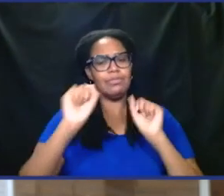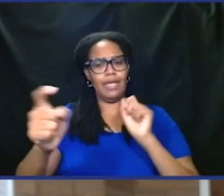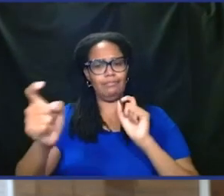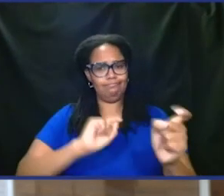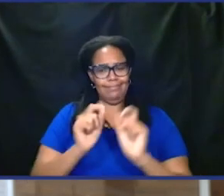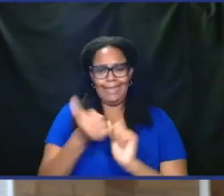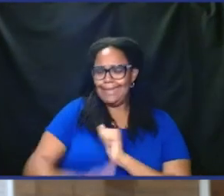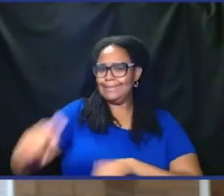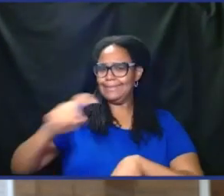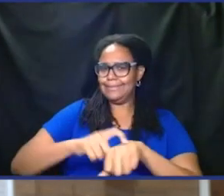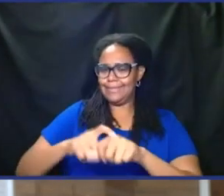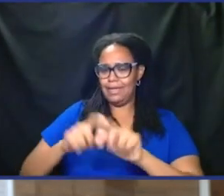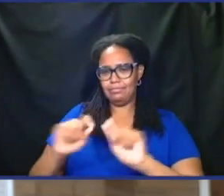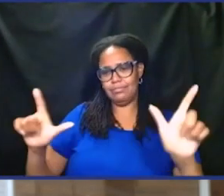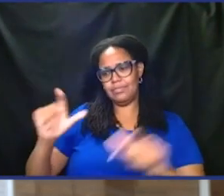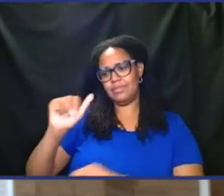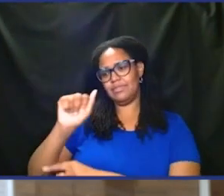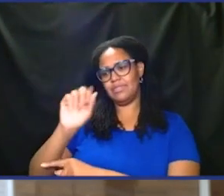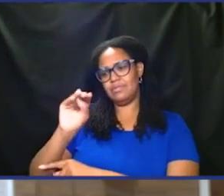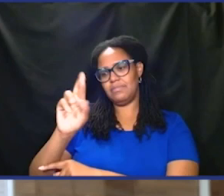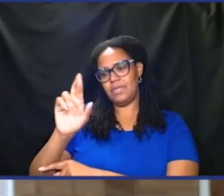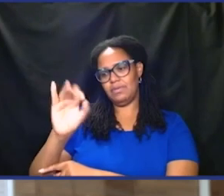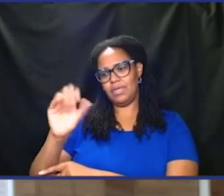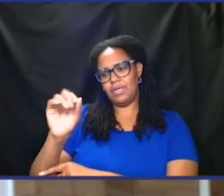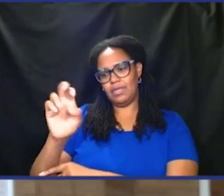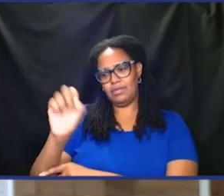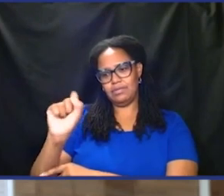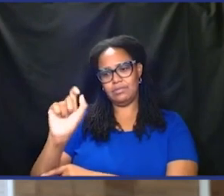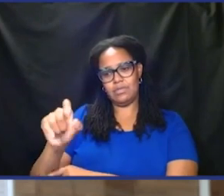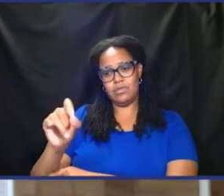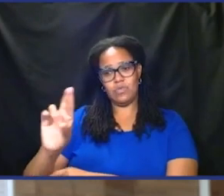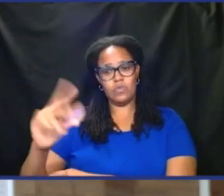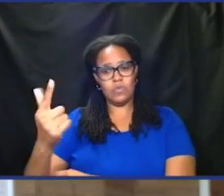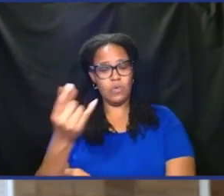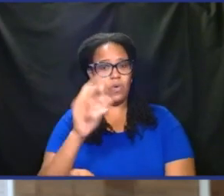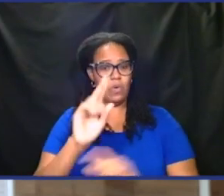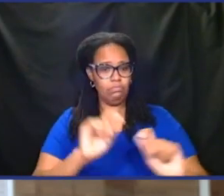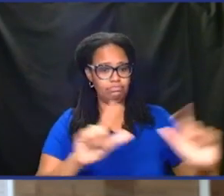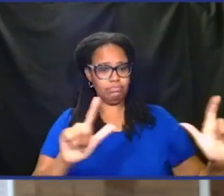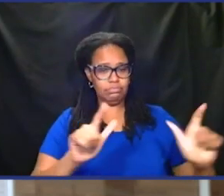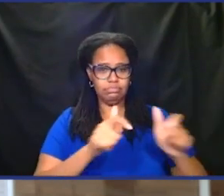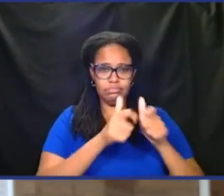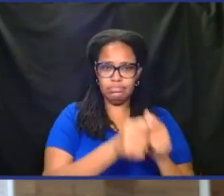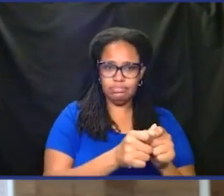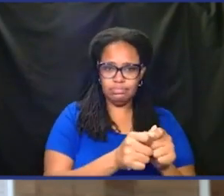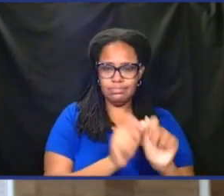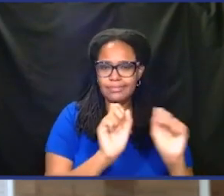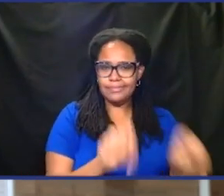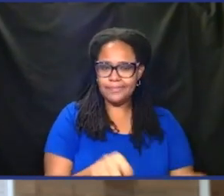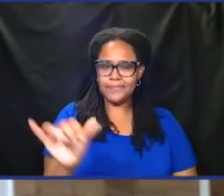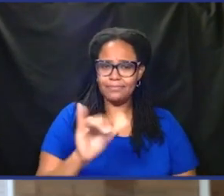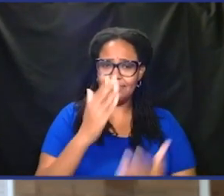visiting americares.org or by following the text to give instructions on your screen right now. Thank you.